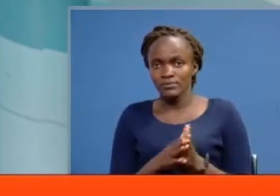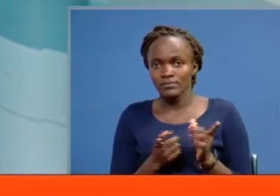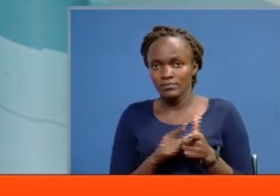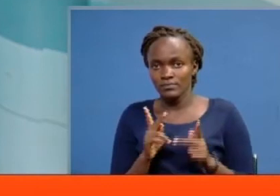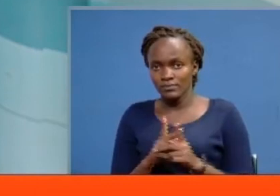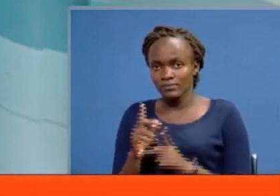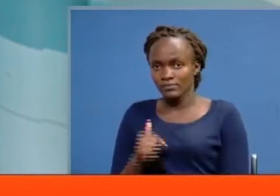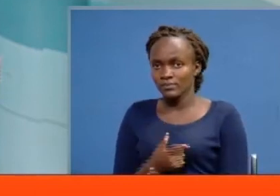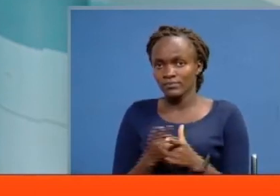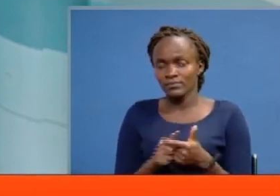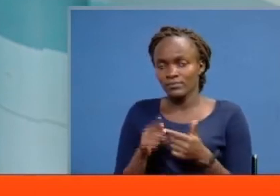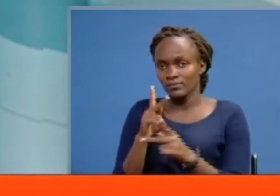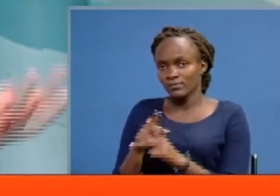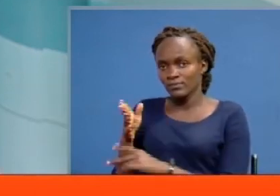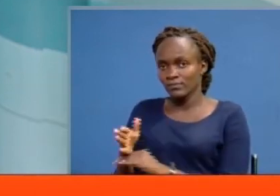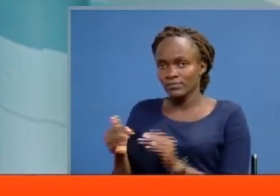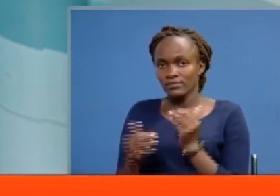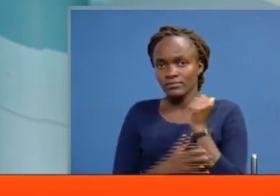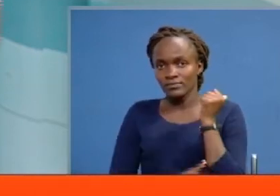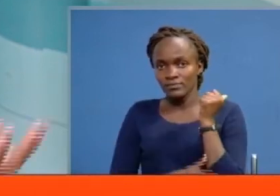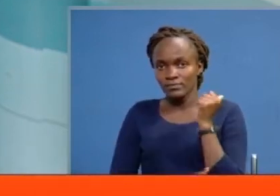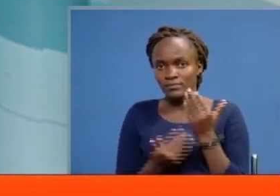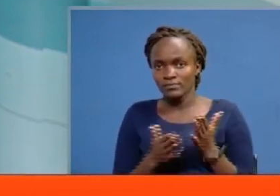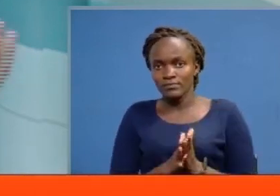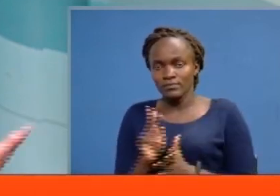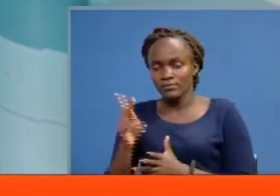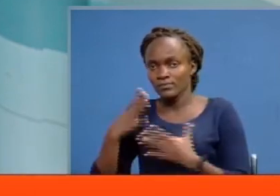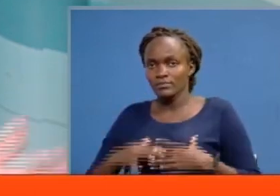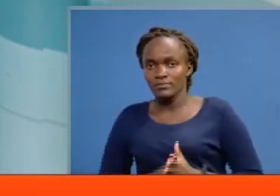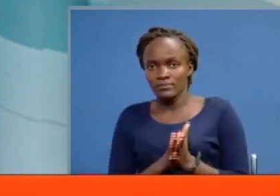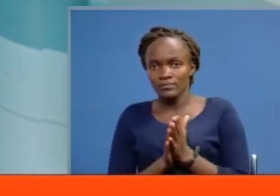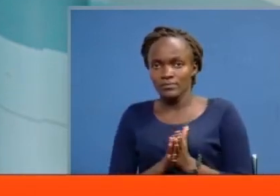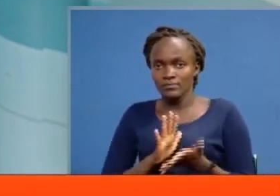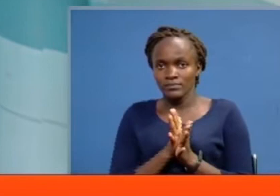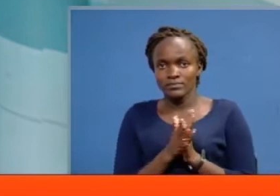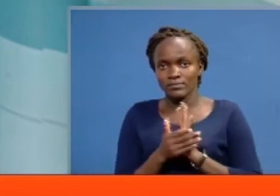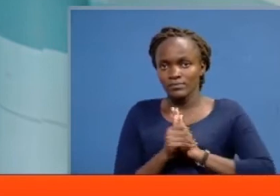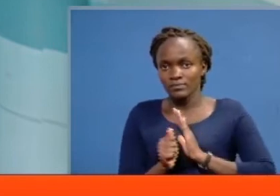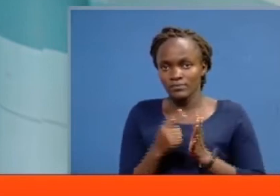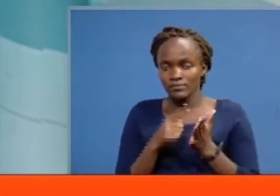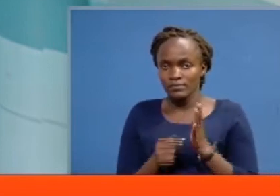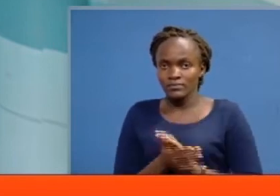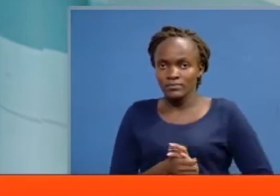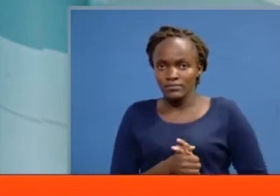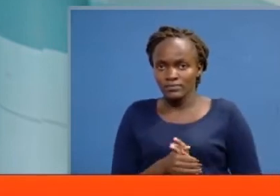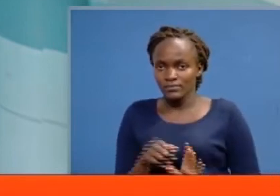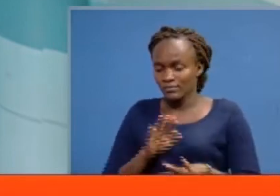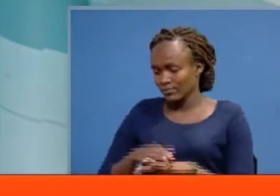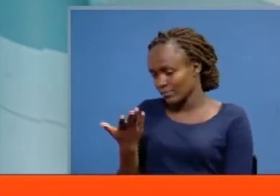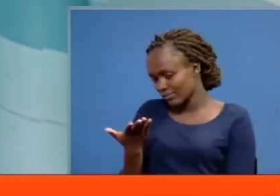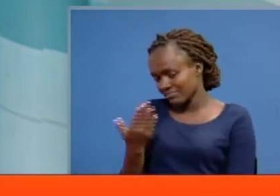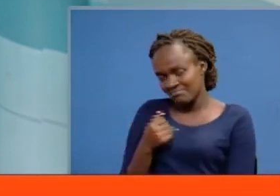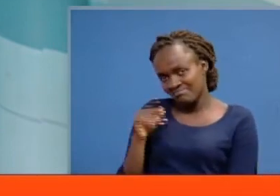put it. Other people started with poor content. You can see in Kenya, a lot of people are celebs, started with content, but people are like, is this really good